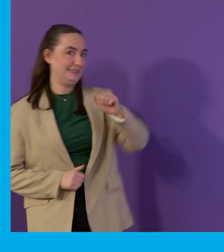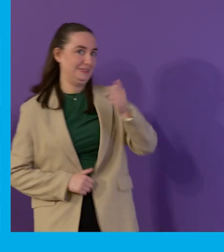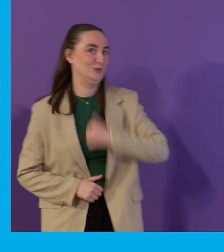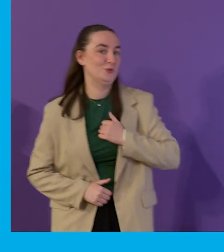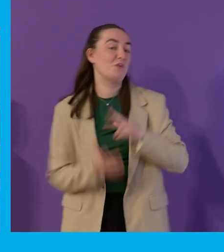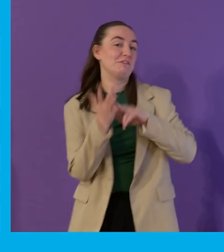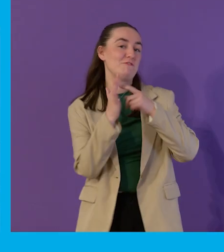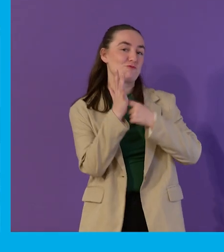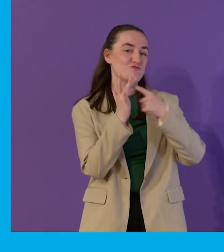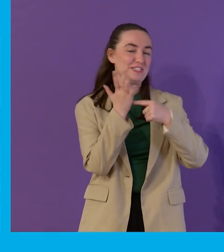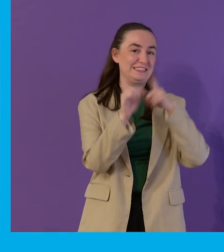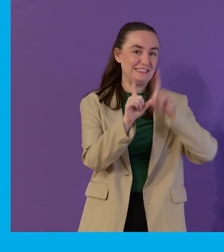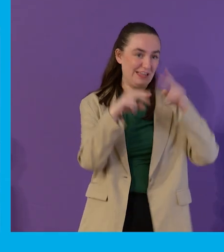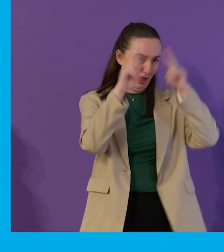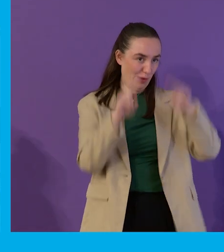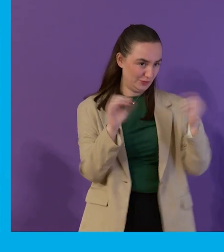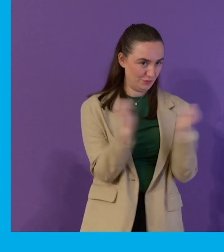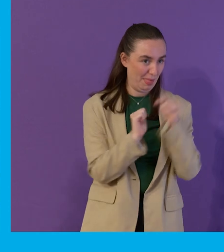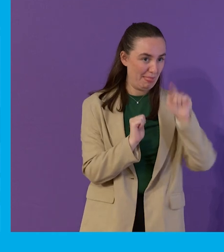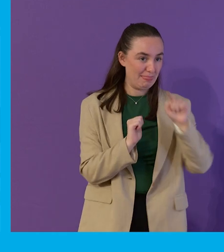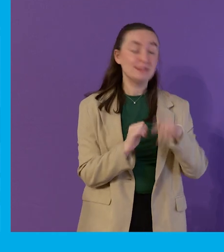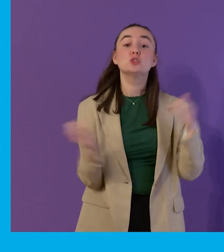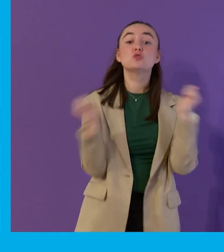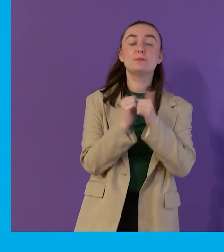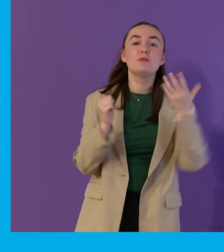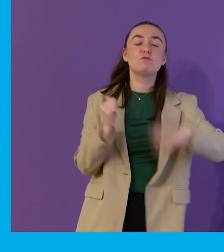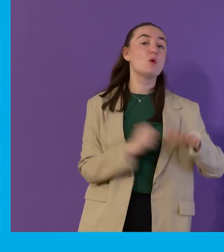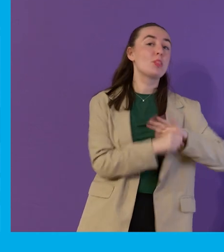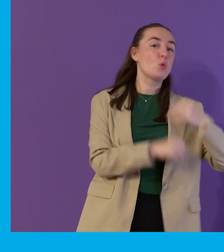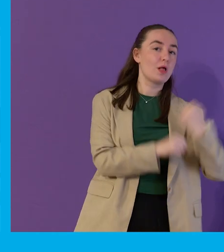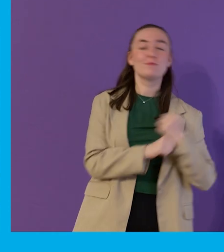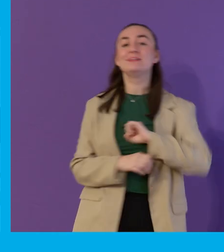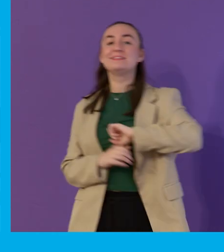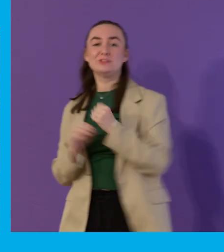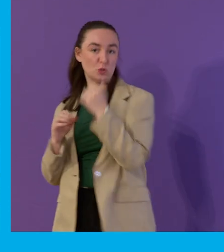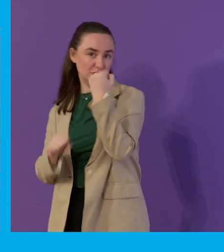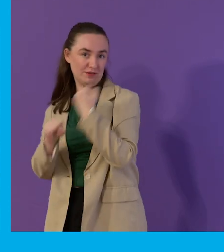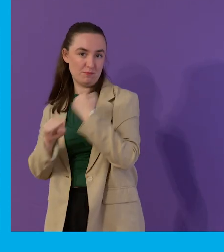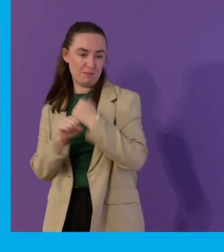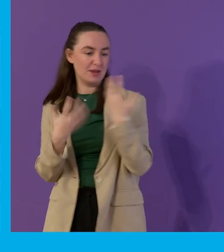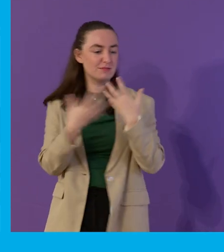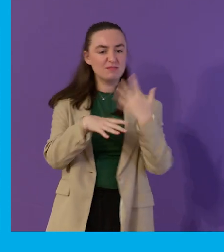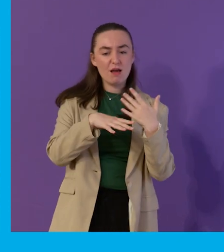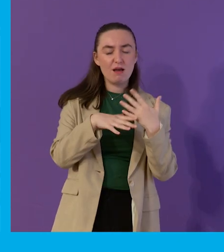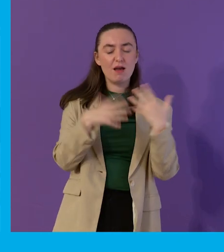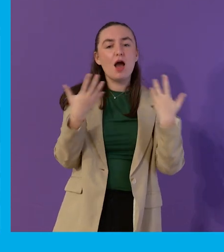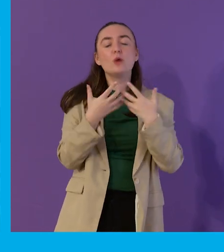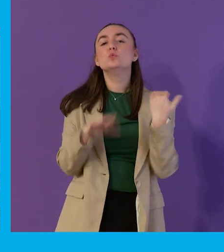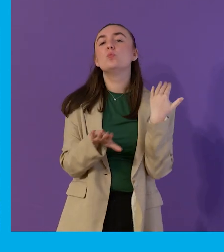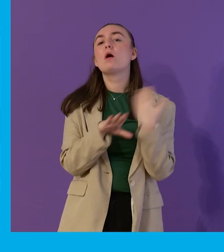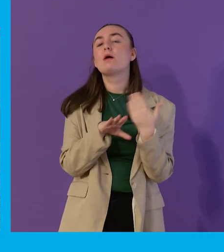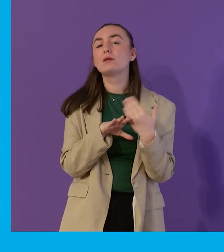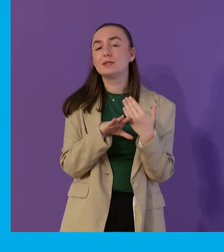the Scottish Government, which discusses a better way of working. It's a non-legally binding